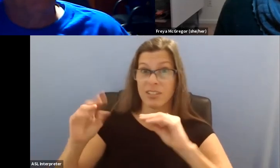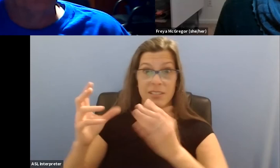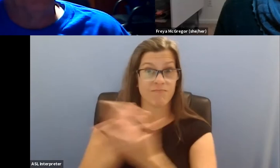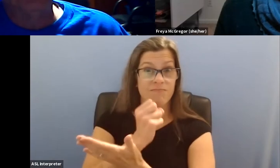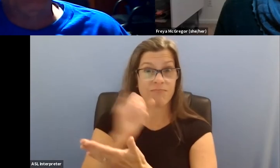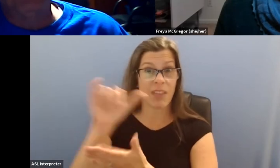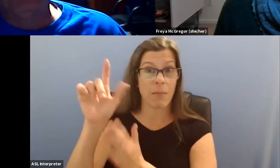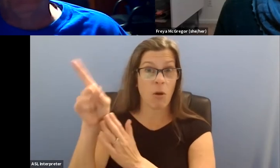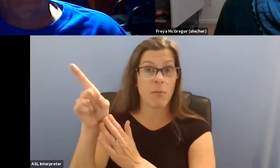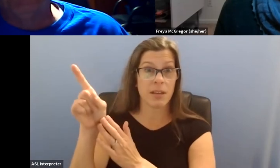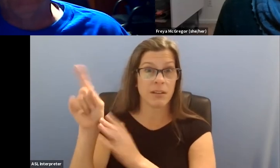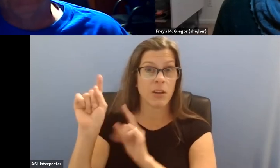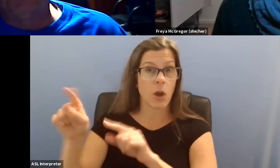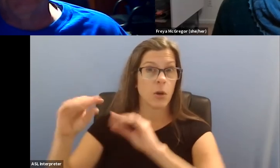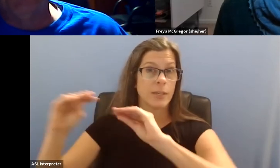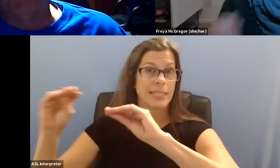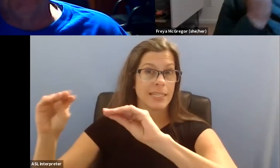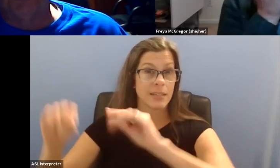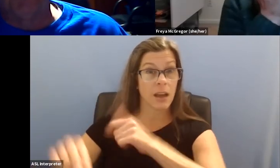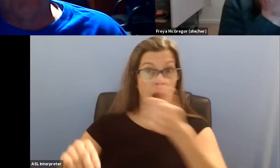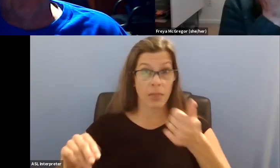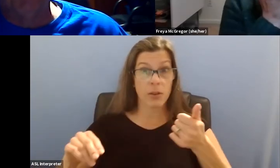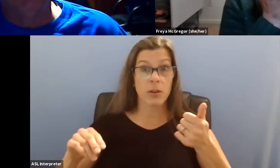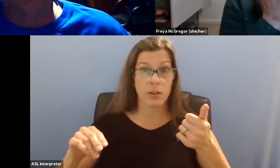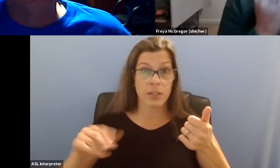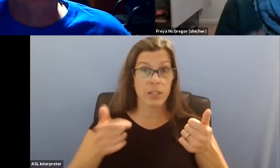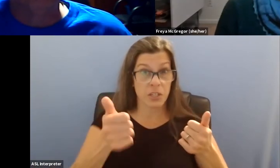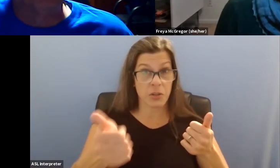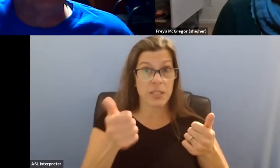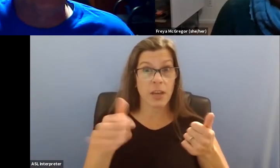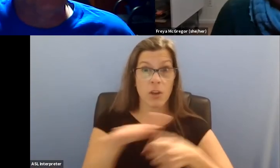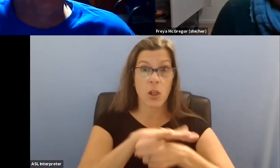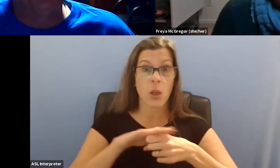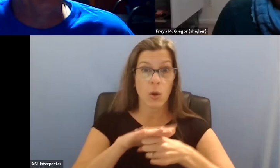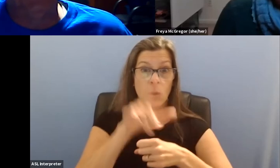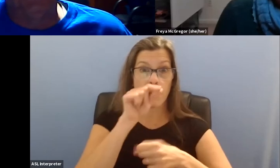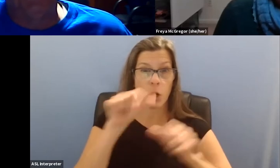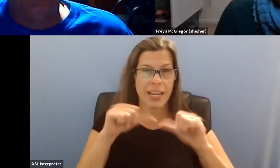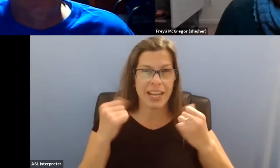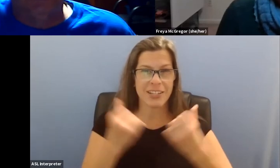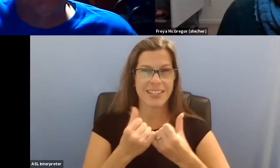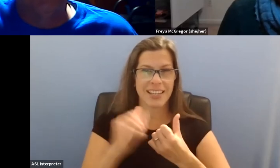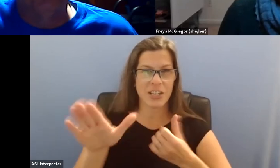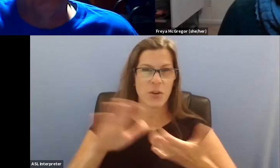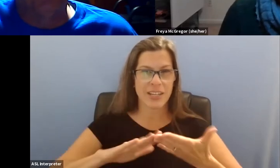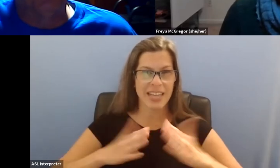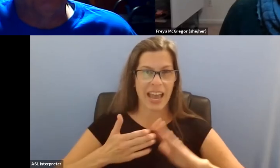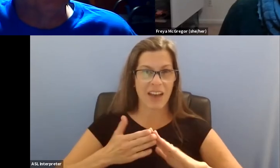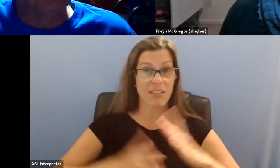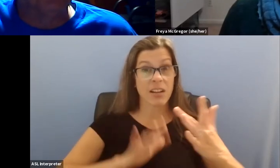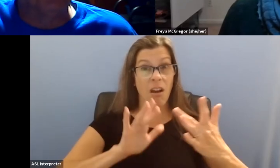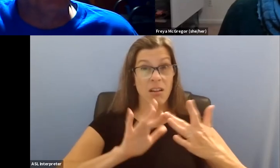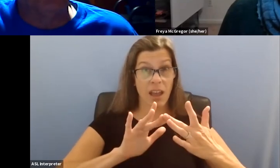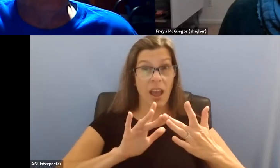Another possibility would be to contact whatever your local birding agency is and see if you could get a